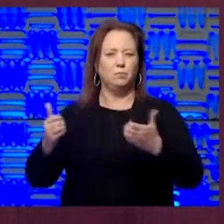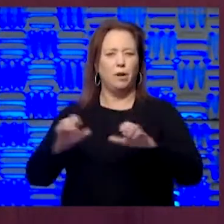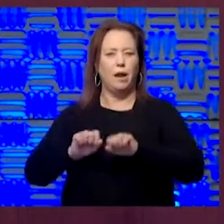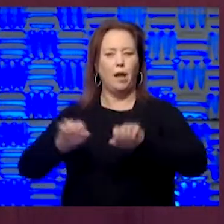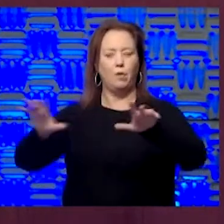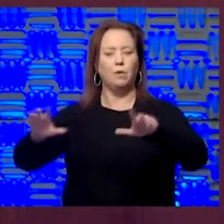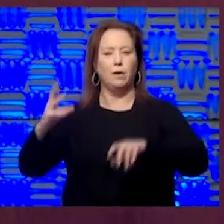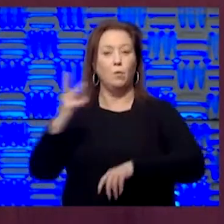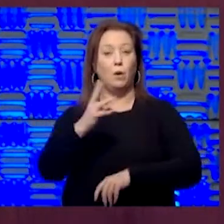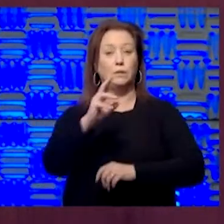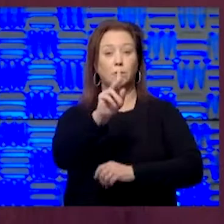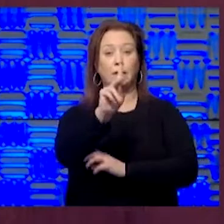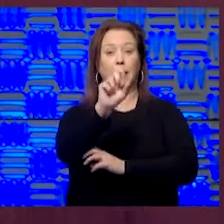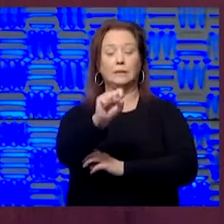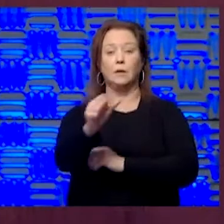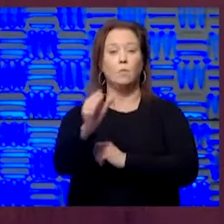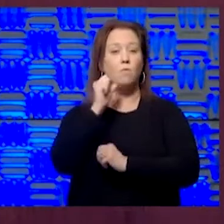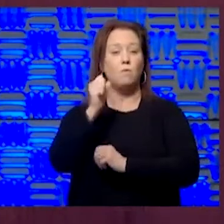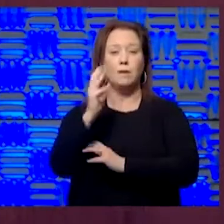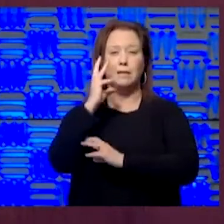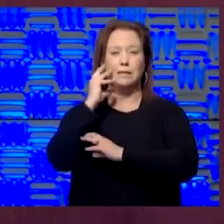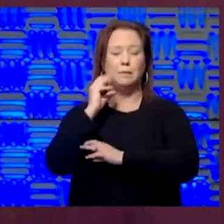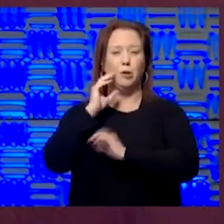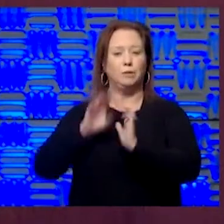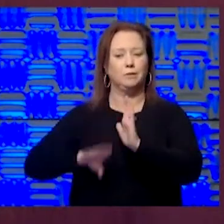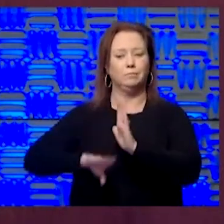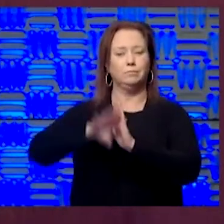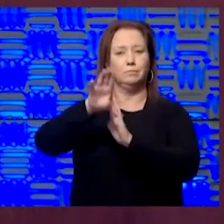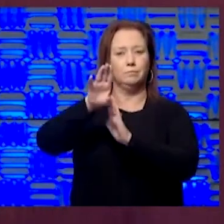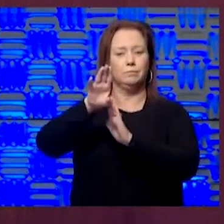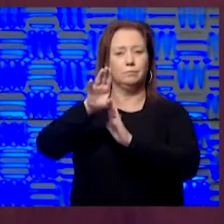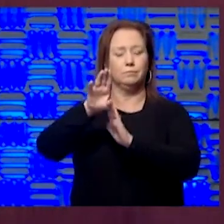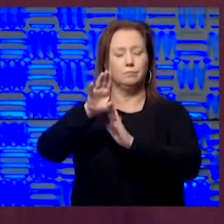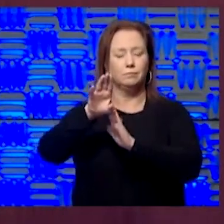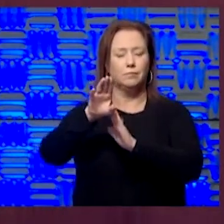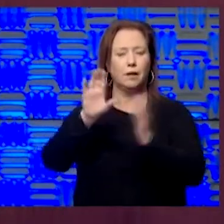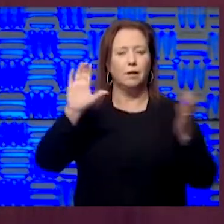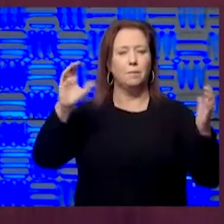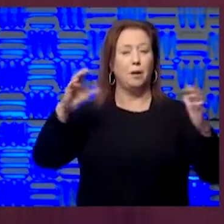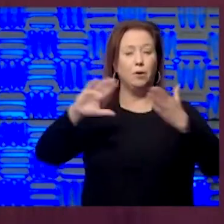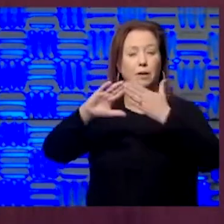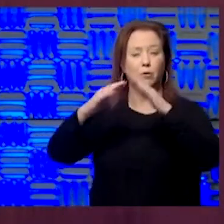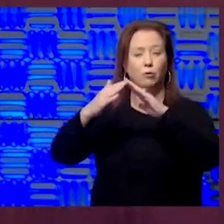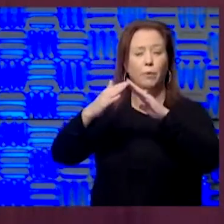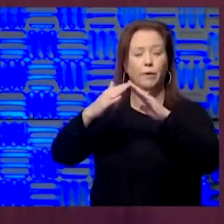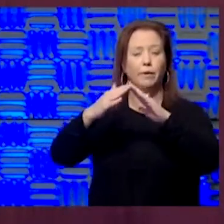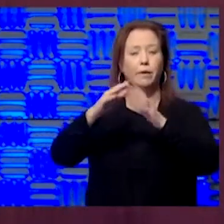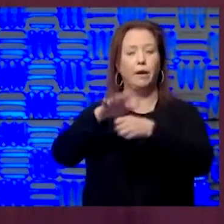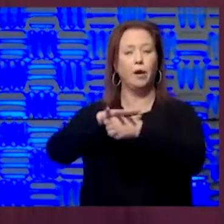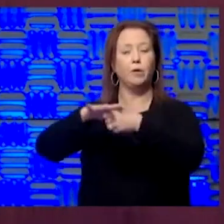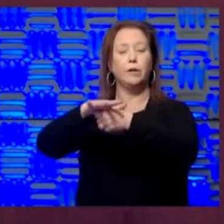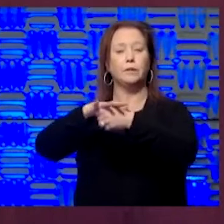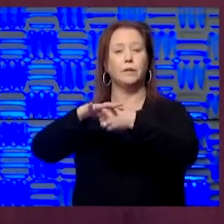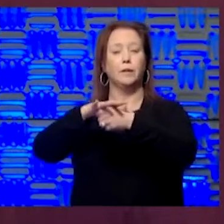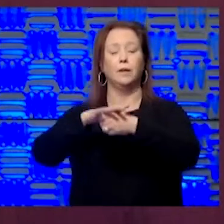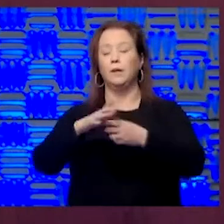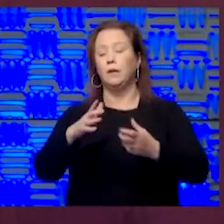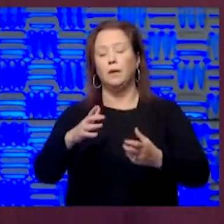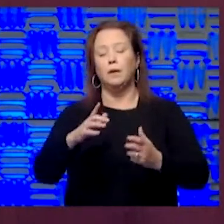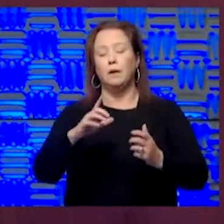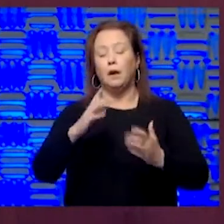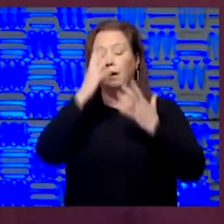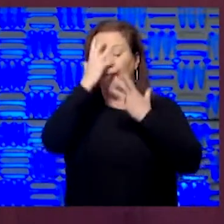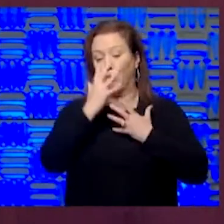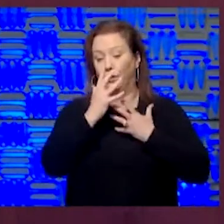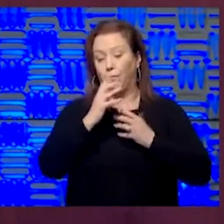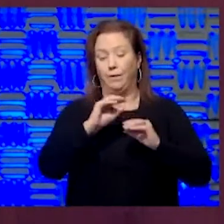central western Kansas won't have the same surge as perhaps a more urban area is. And one of the problems is we don't have models for that